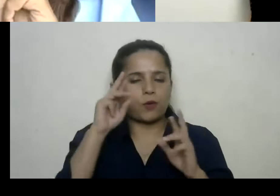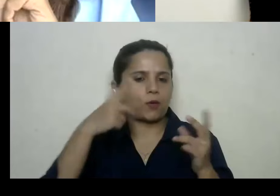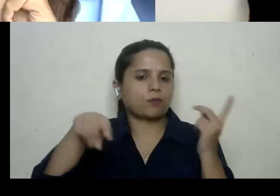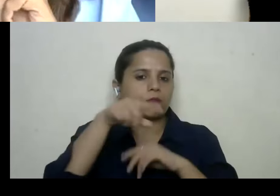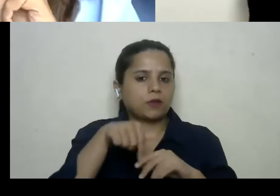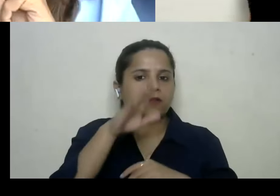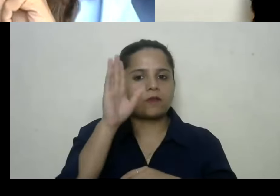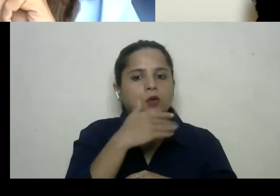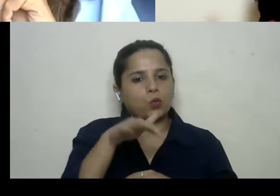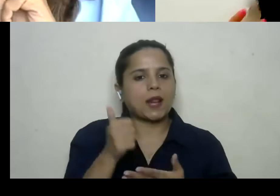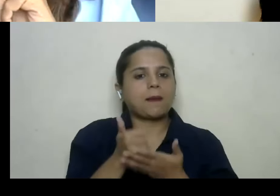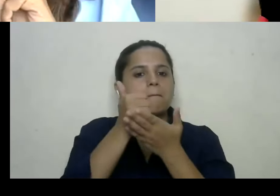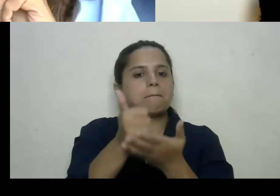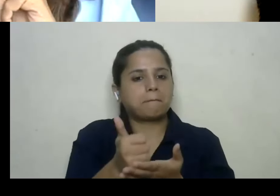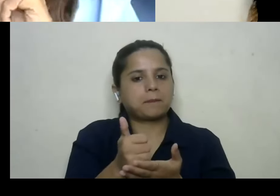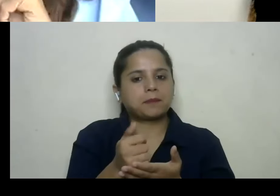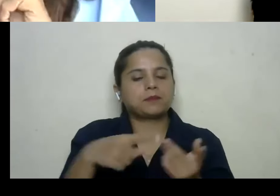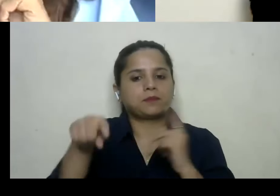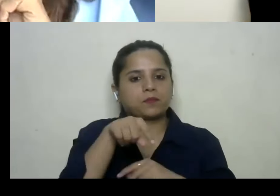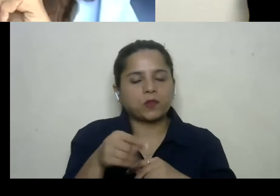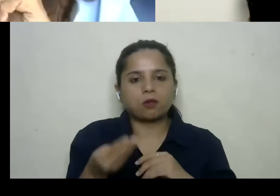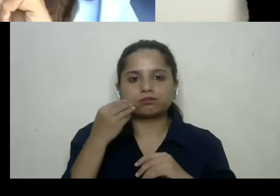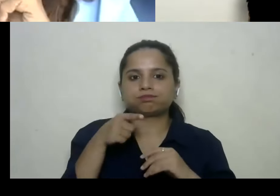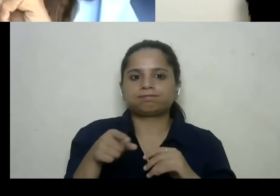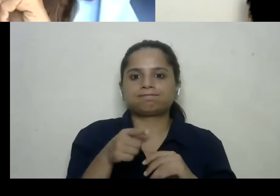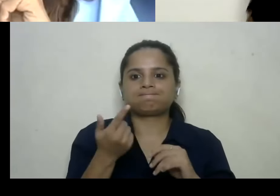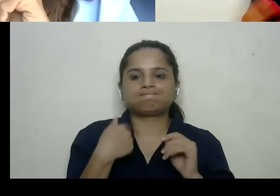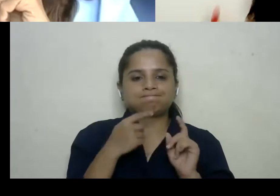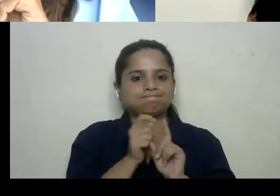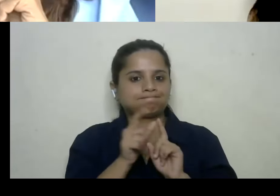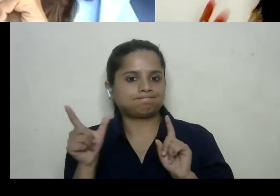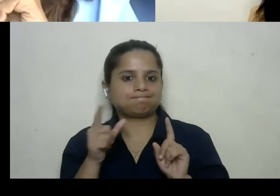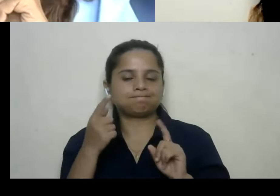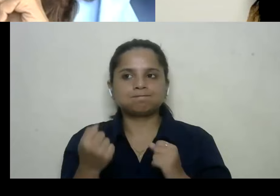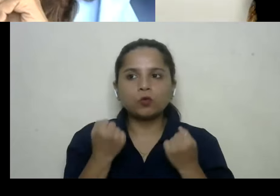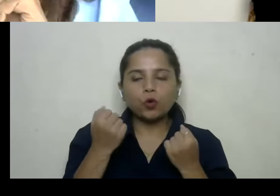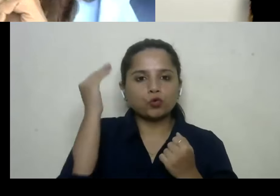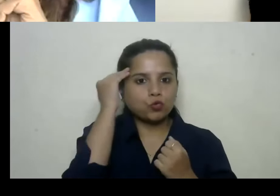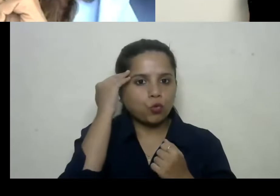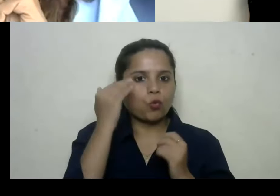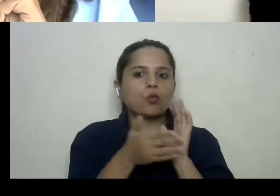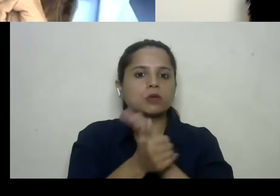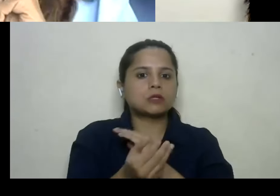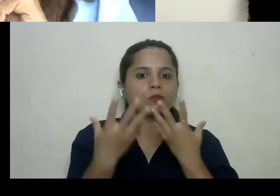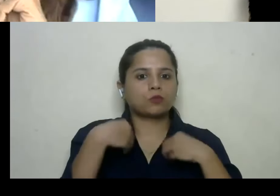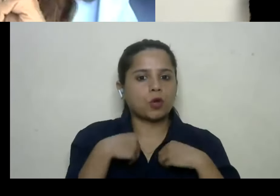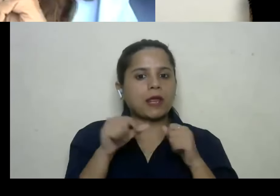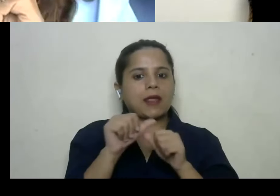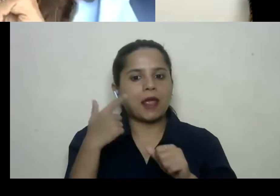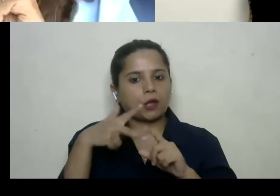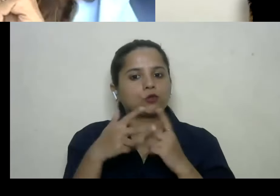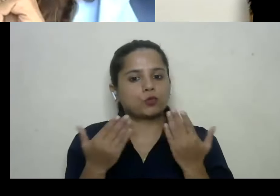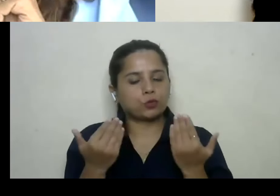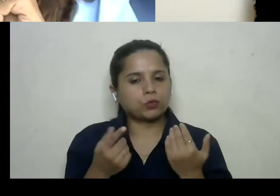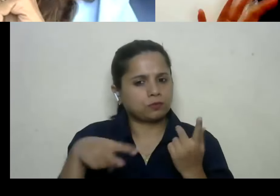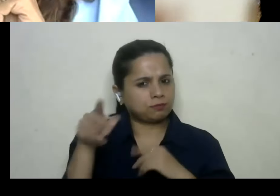will help you further, strengthen your own professional development and your knowledge of AI tools. So do